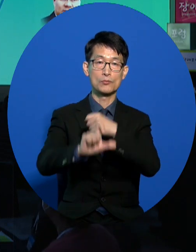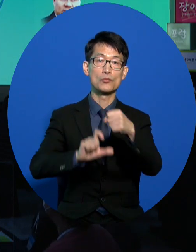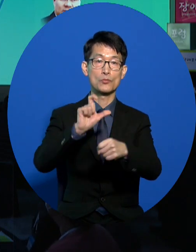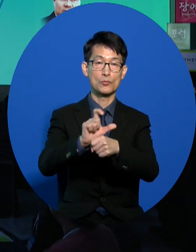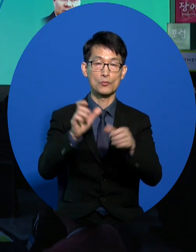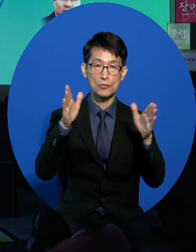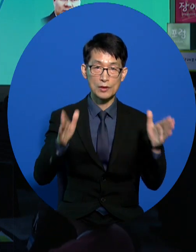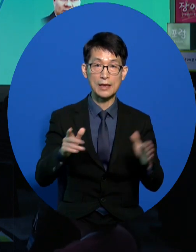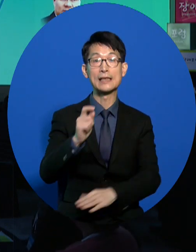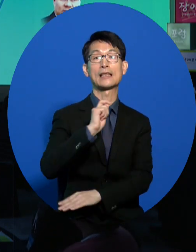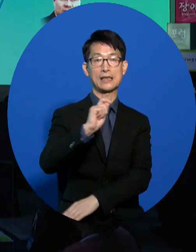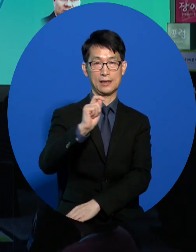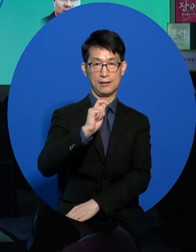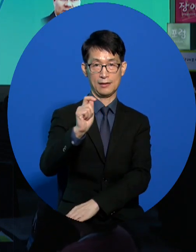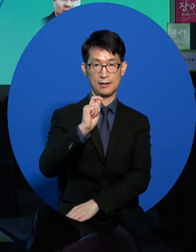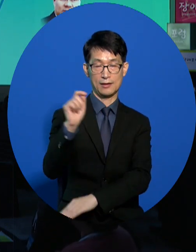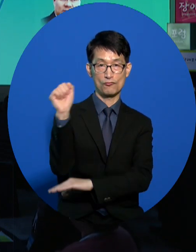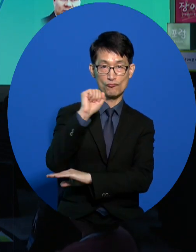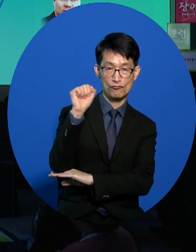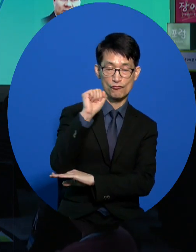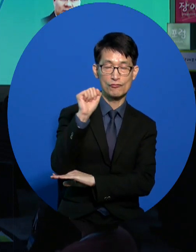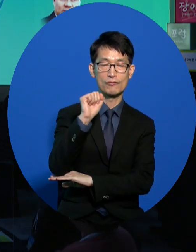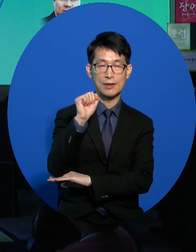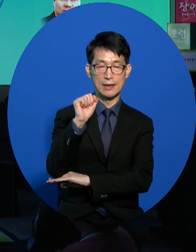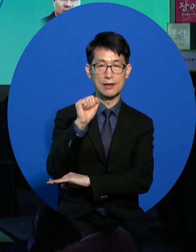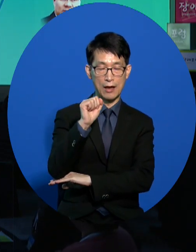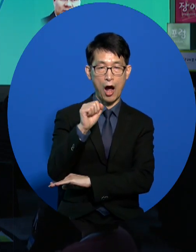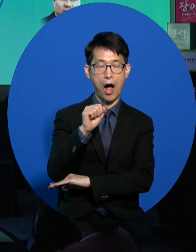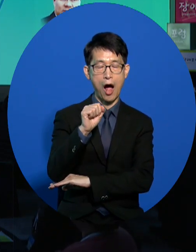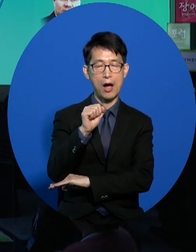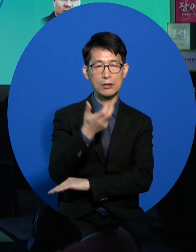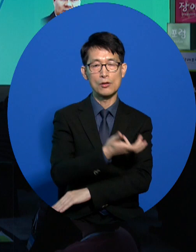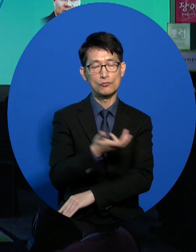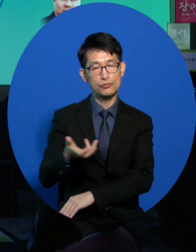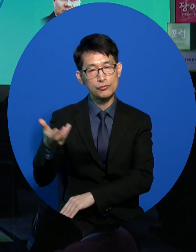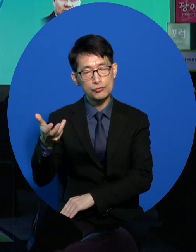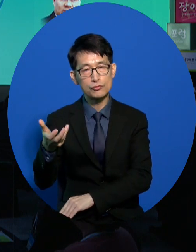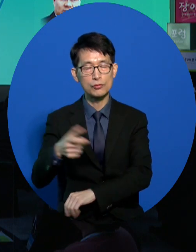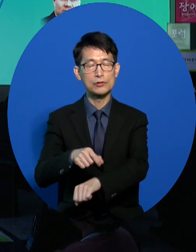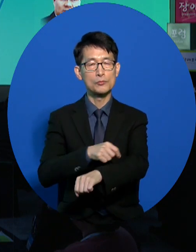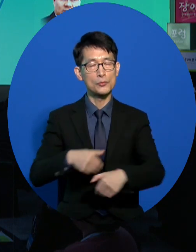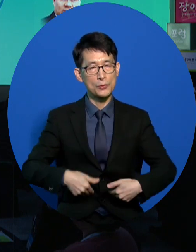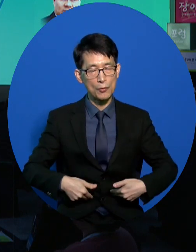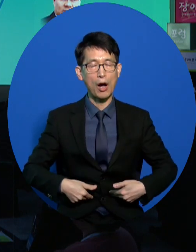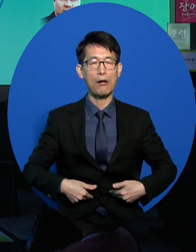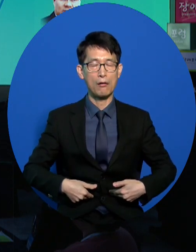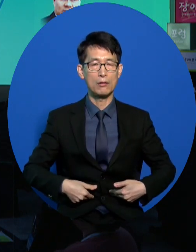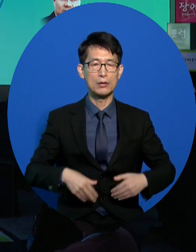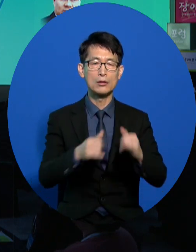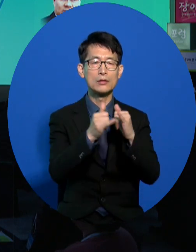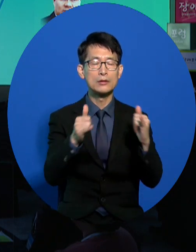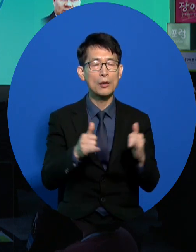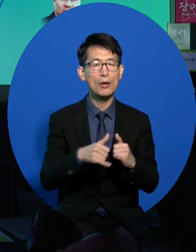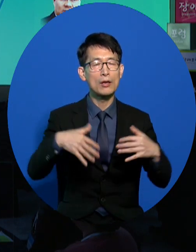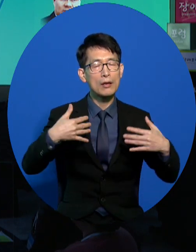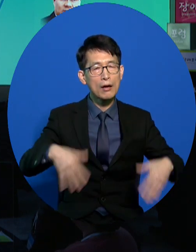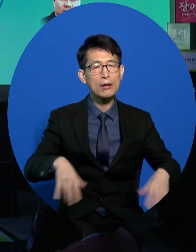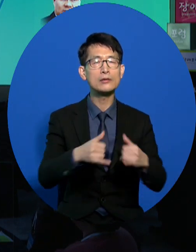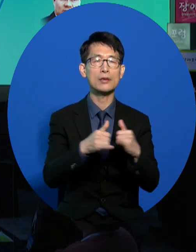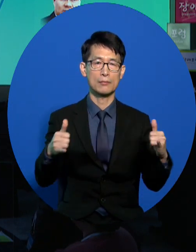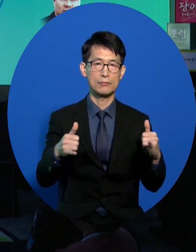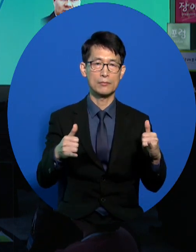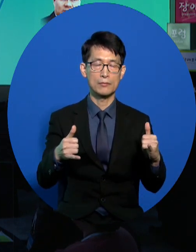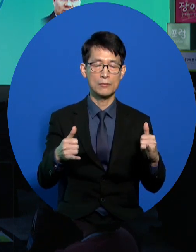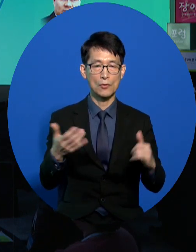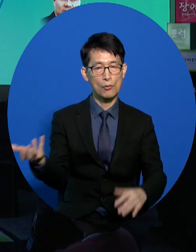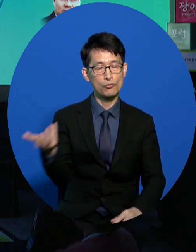past 15 years, he has been running a taxi and he learned about the special value of mobility. And